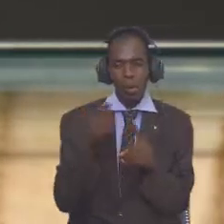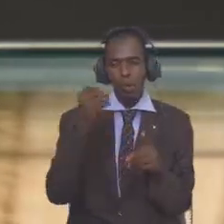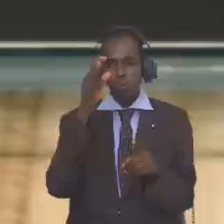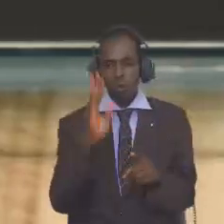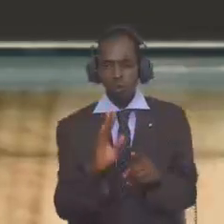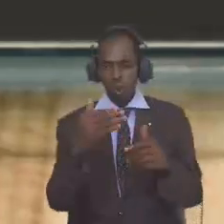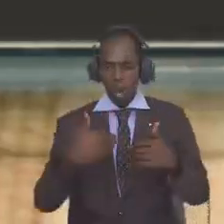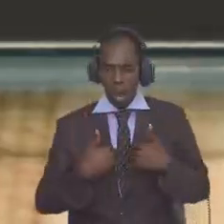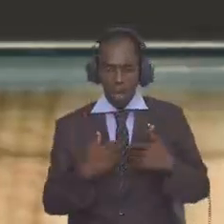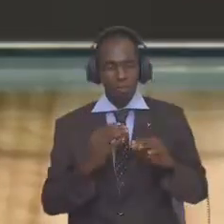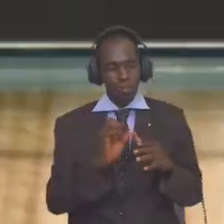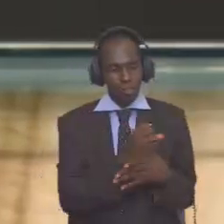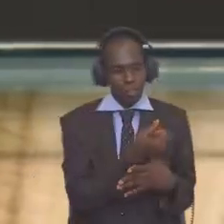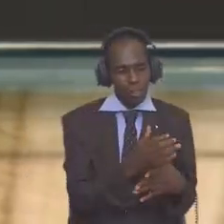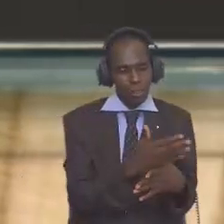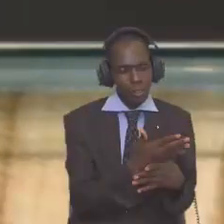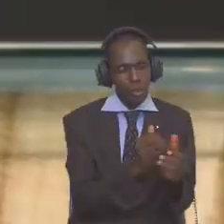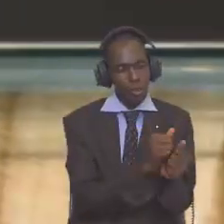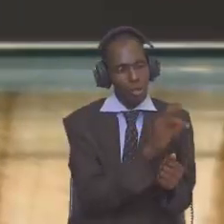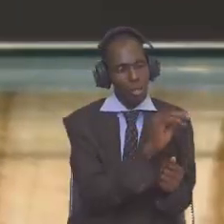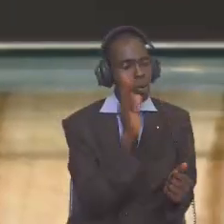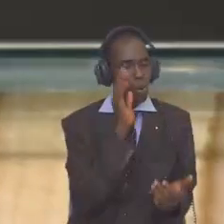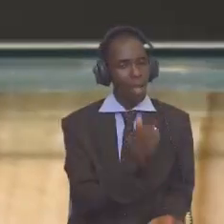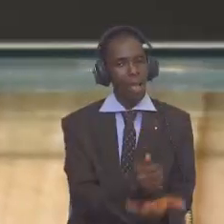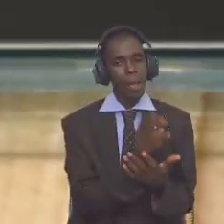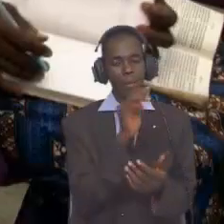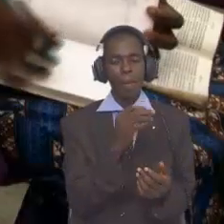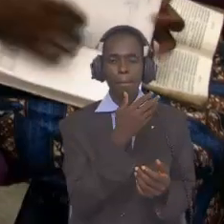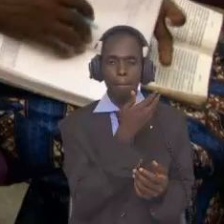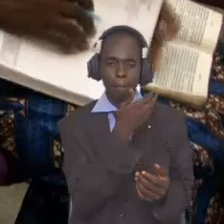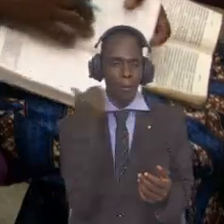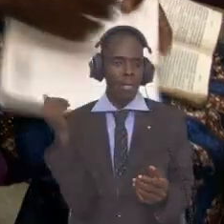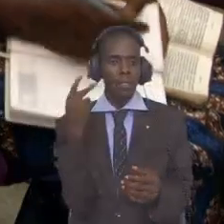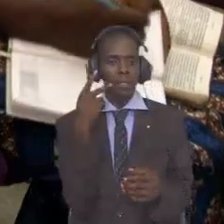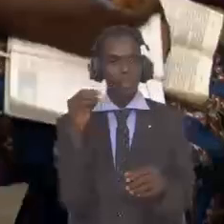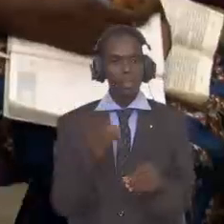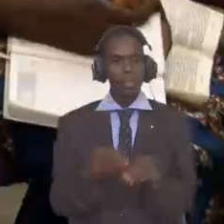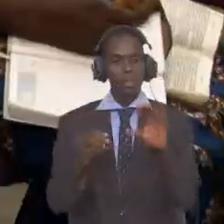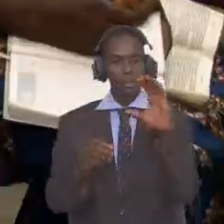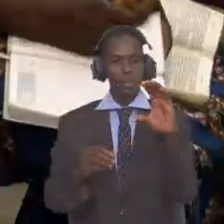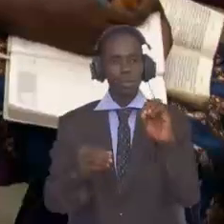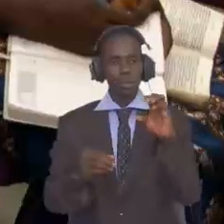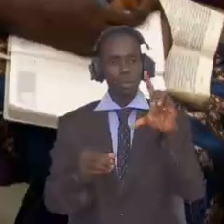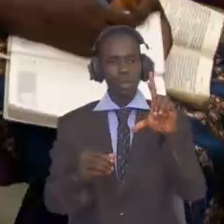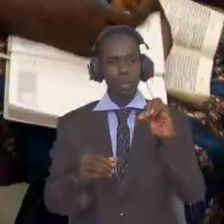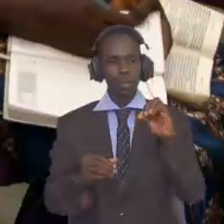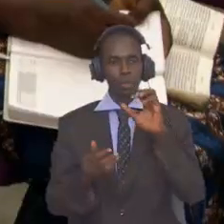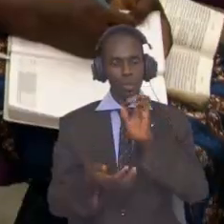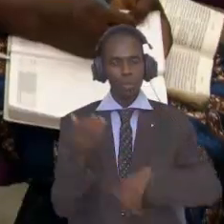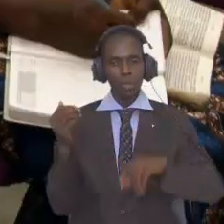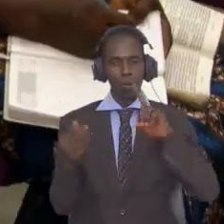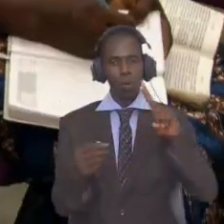that word will perfect them. Colossians chapter 1, I'm reading from verse 28.